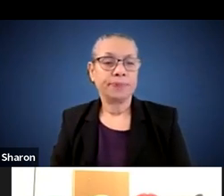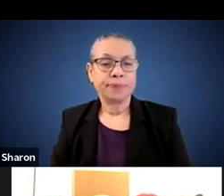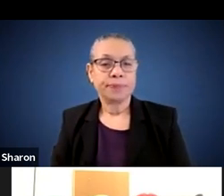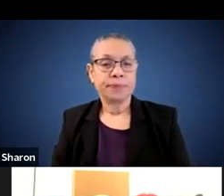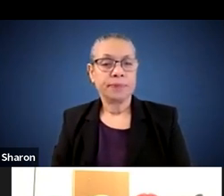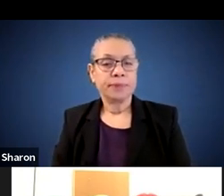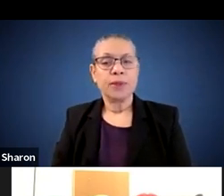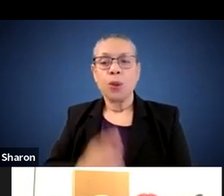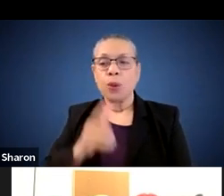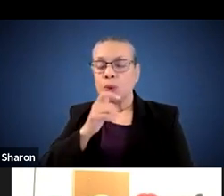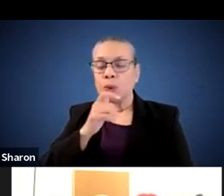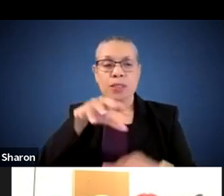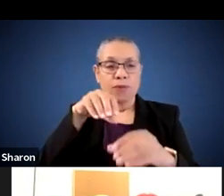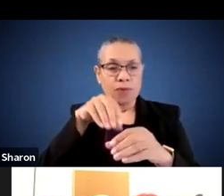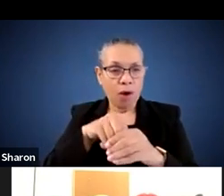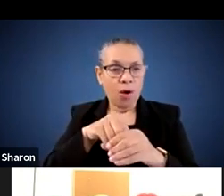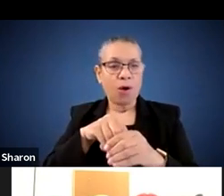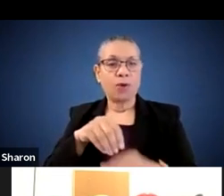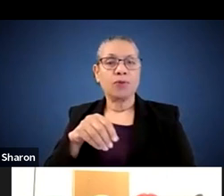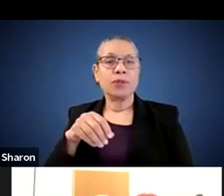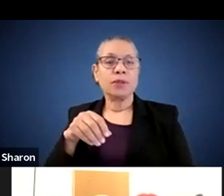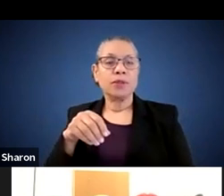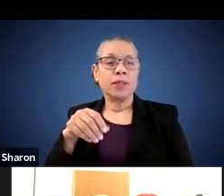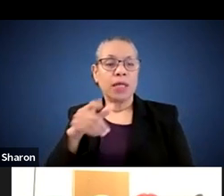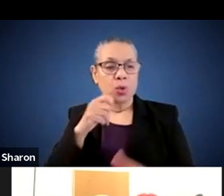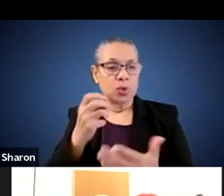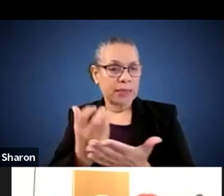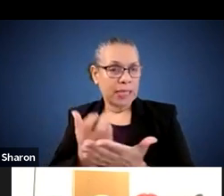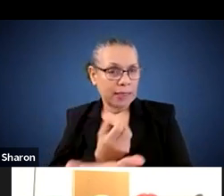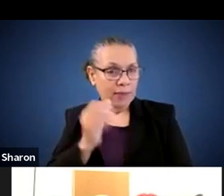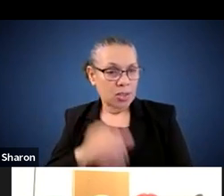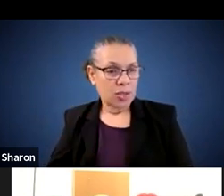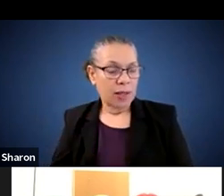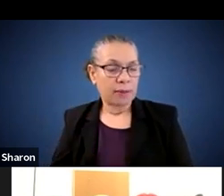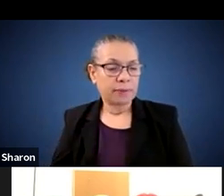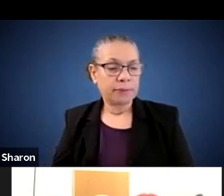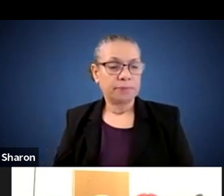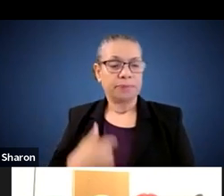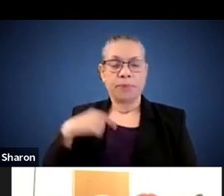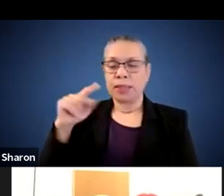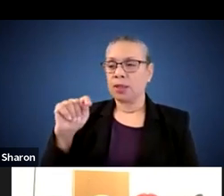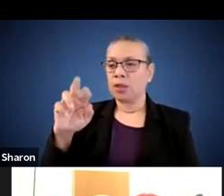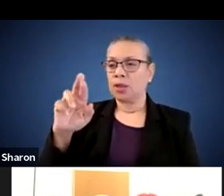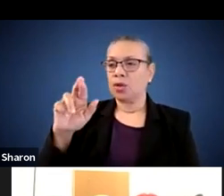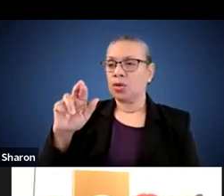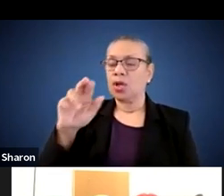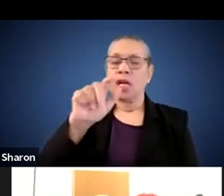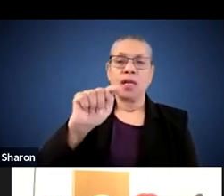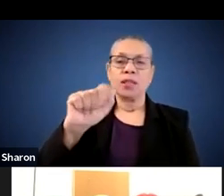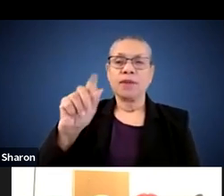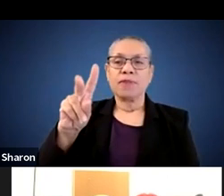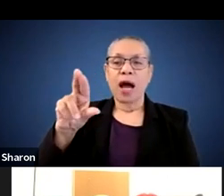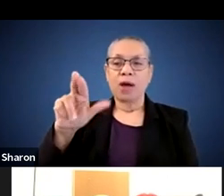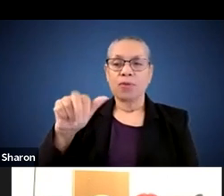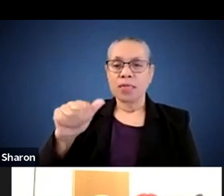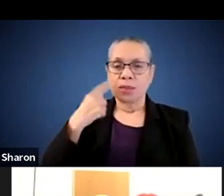in terms of who's participating and taking advantage thank you superintendent I'm actually going to ask the team to also um show